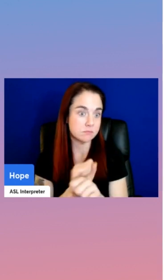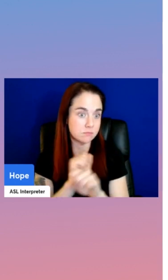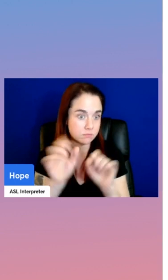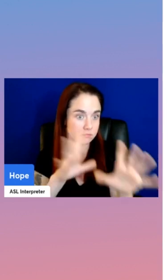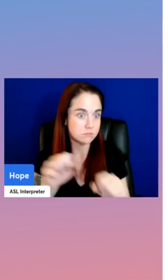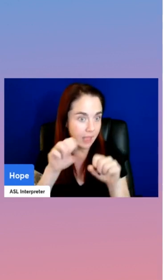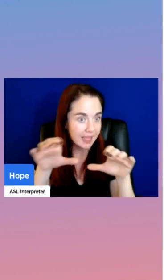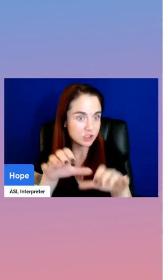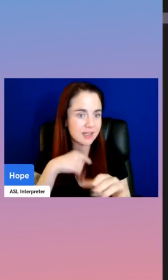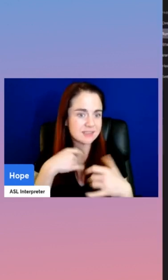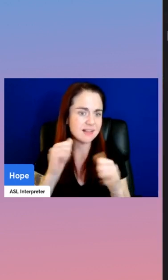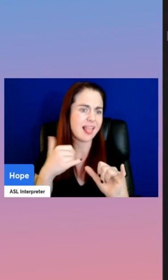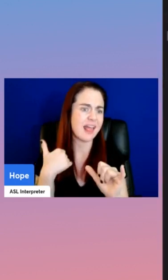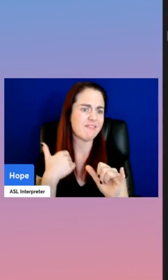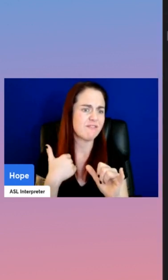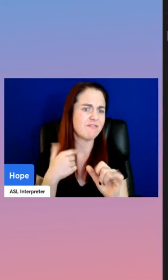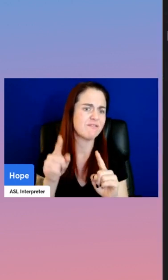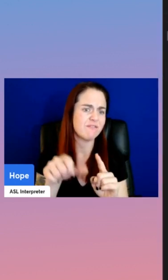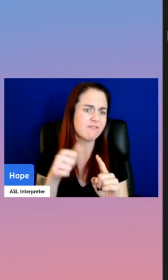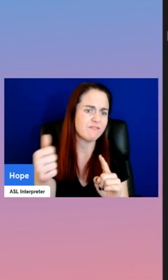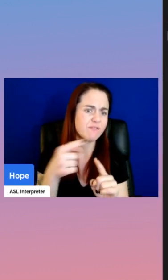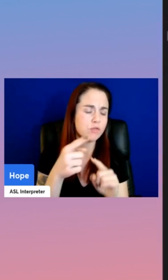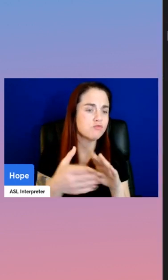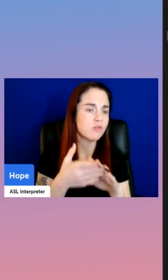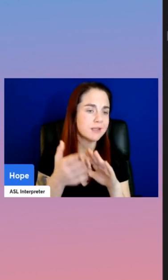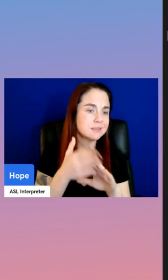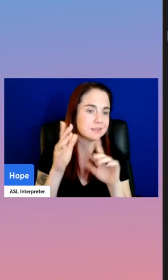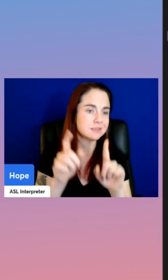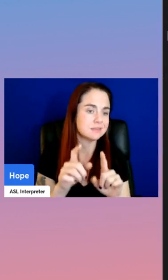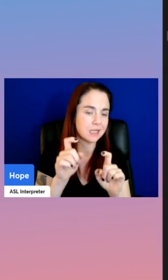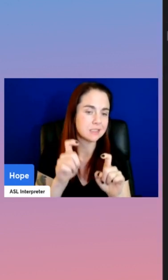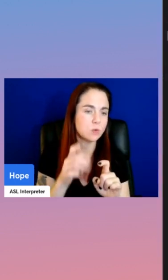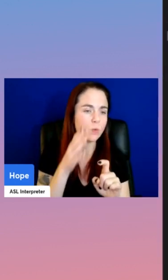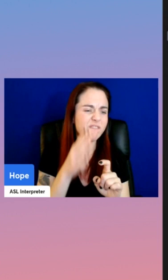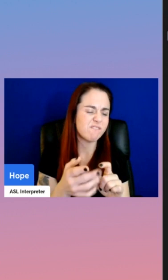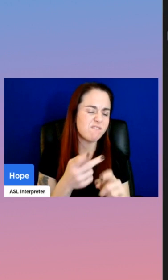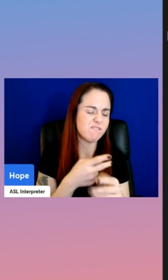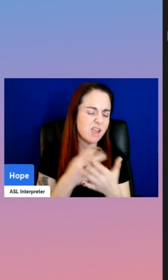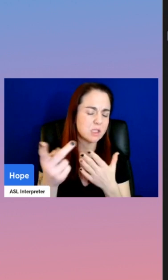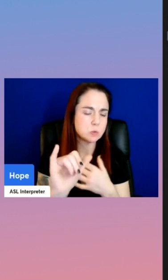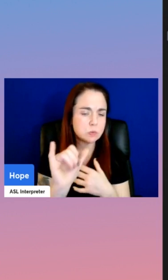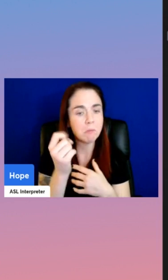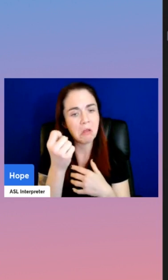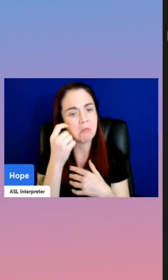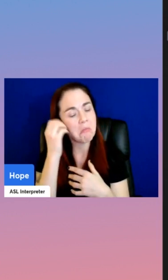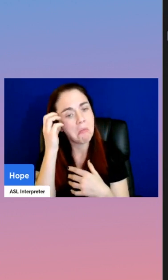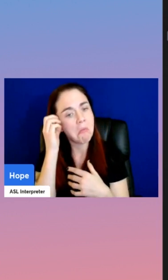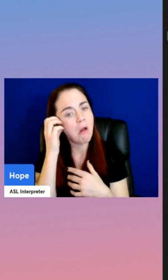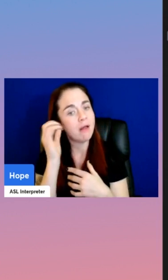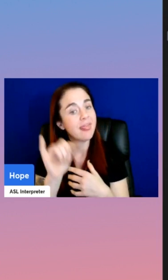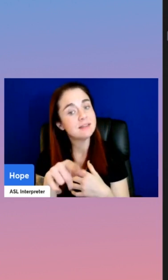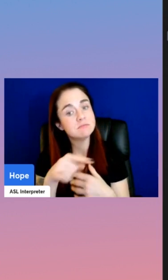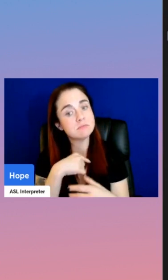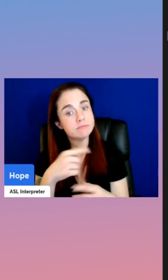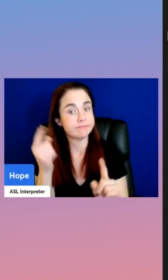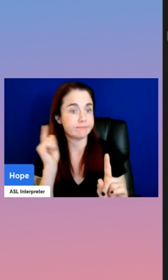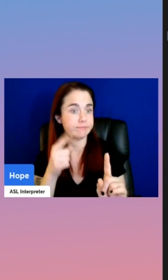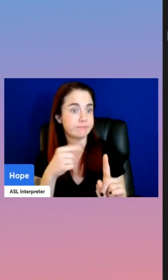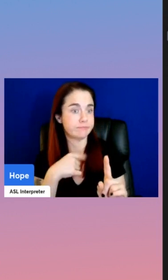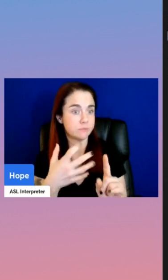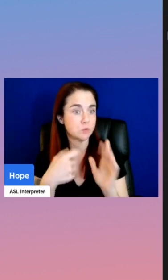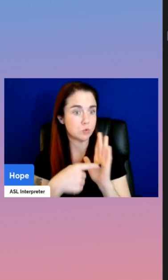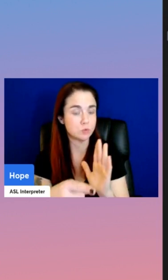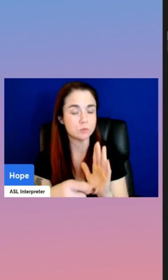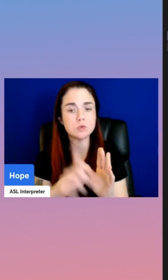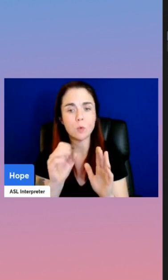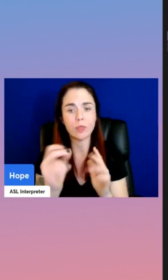course, I still have my Orca shift left run task running, which will fail too, but yeah, that's really what I wanted to show you. So